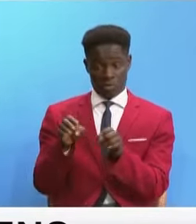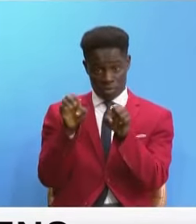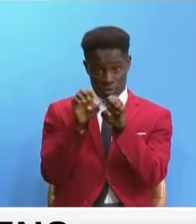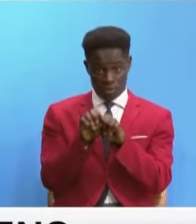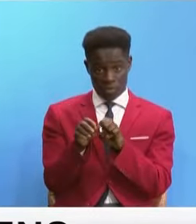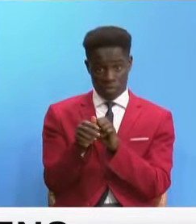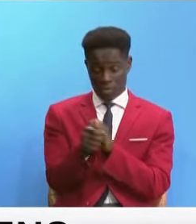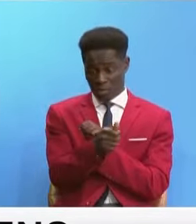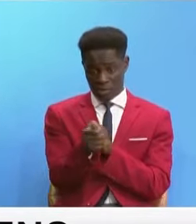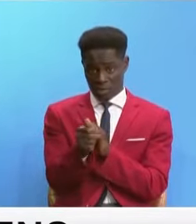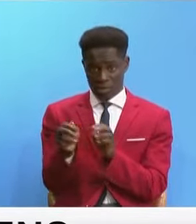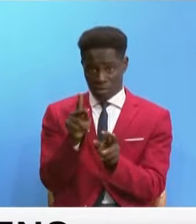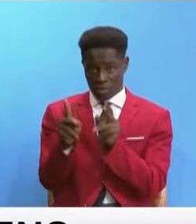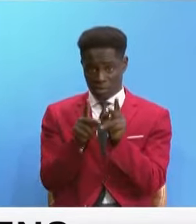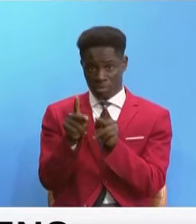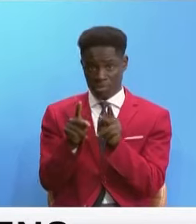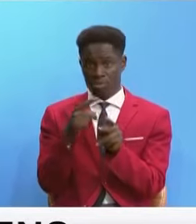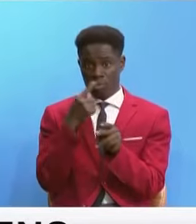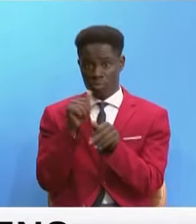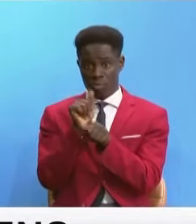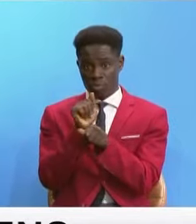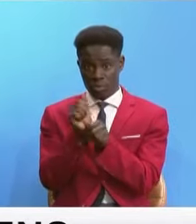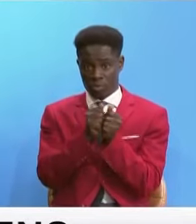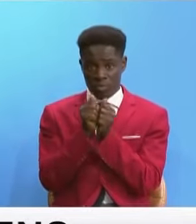drawing board and